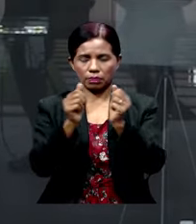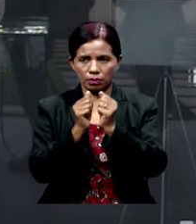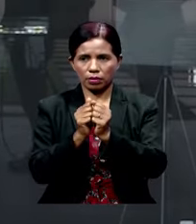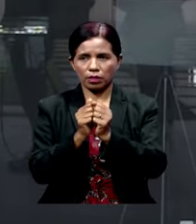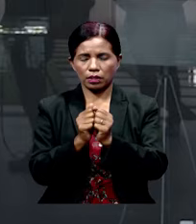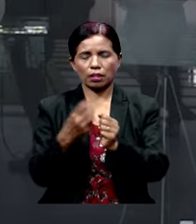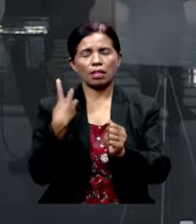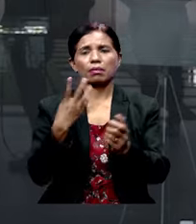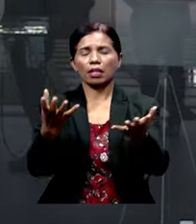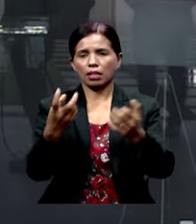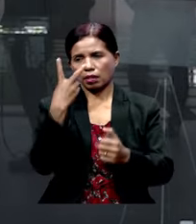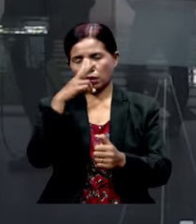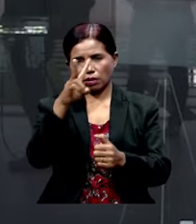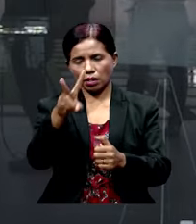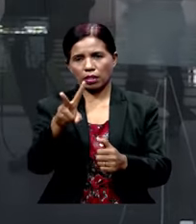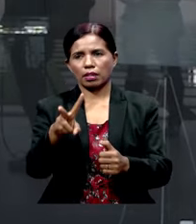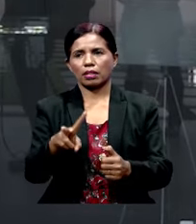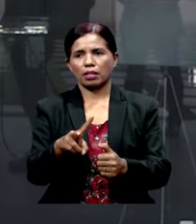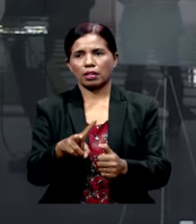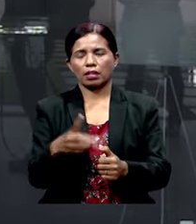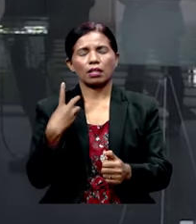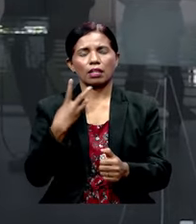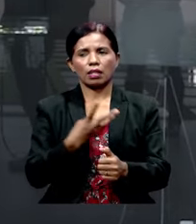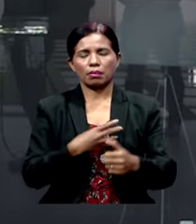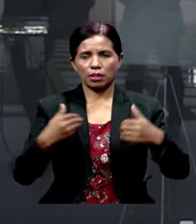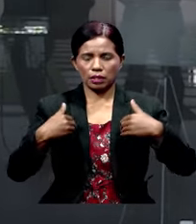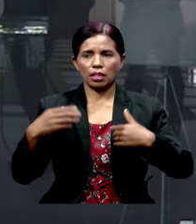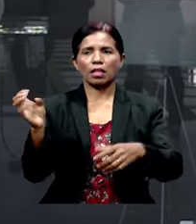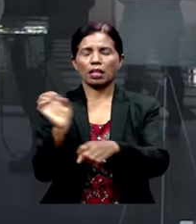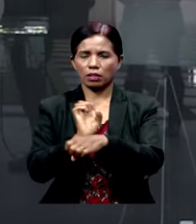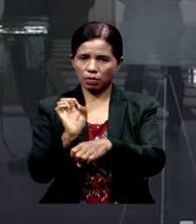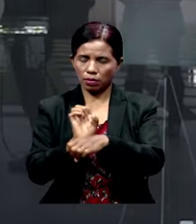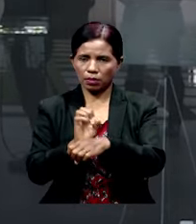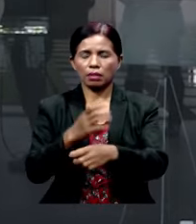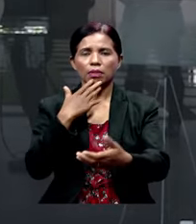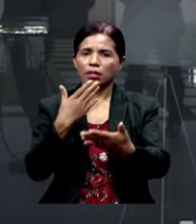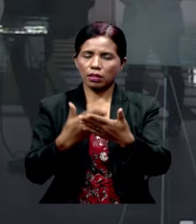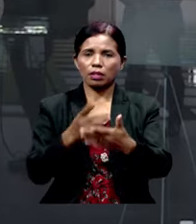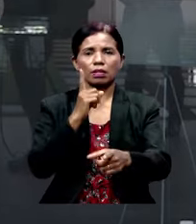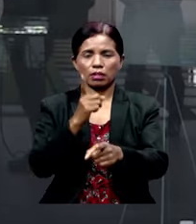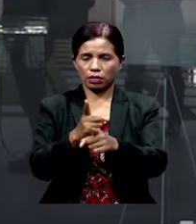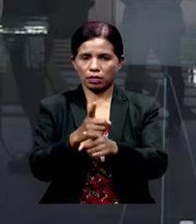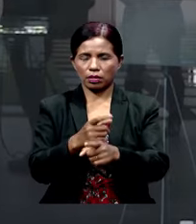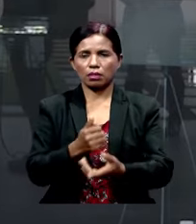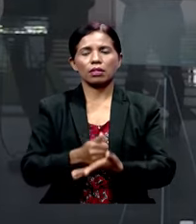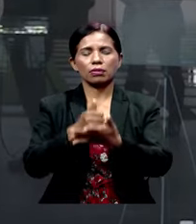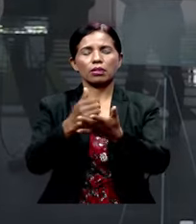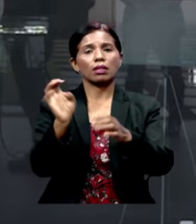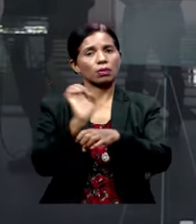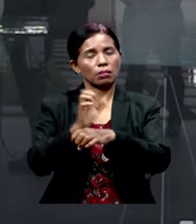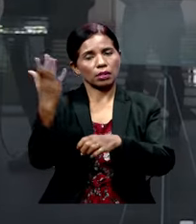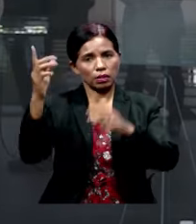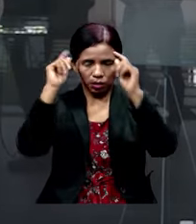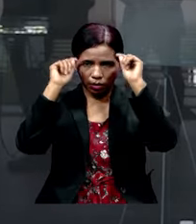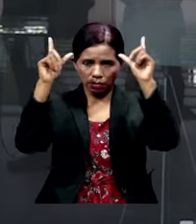to see it grow. We are a developing economy here in the Northern Territory, and as too is the economy of Timor. We